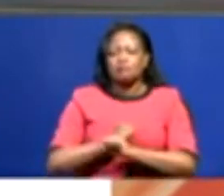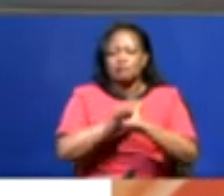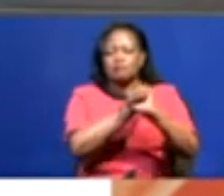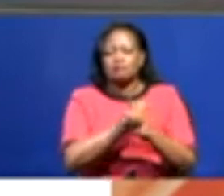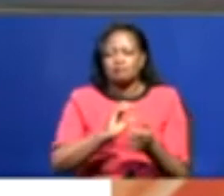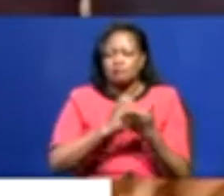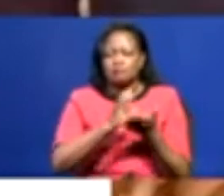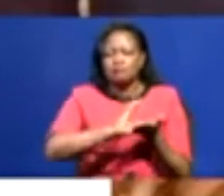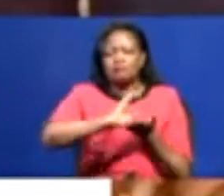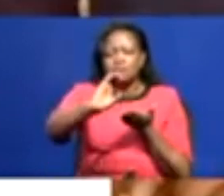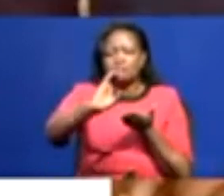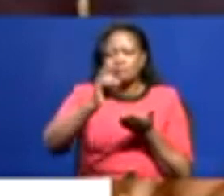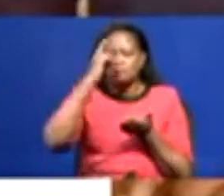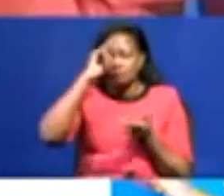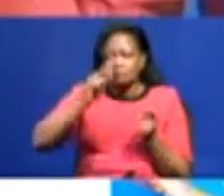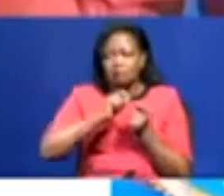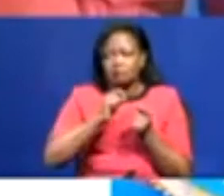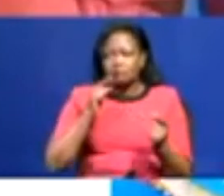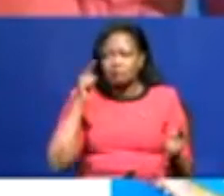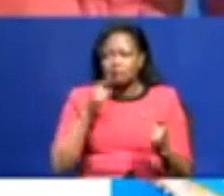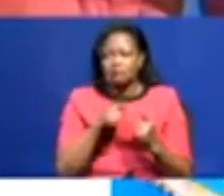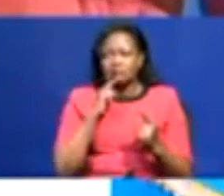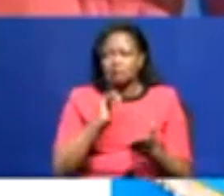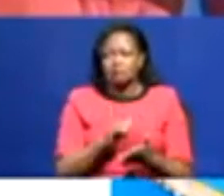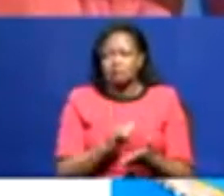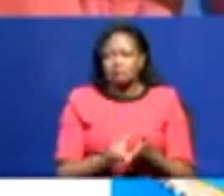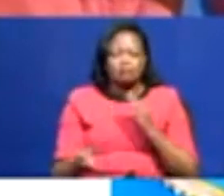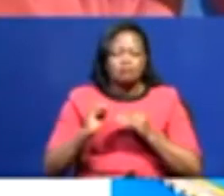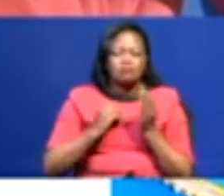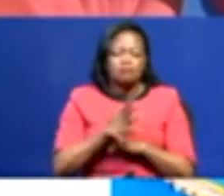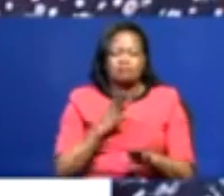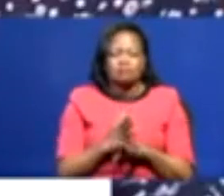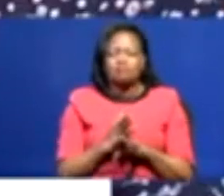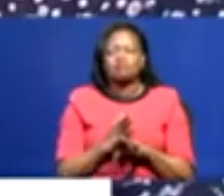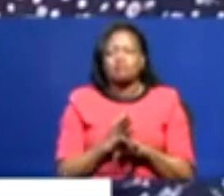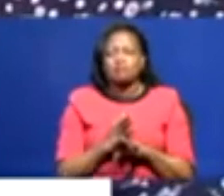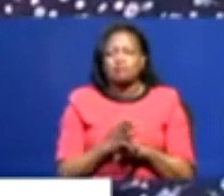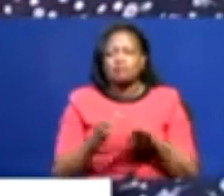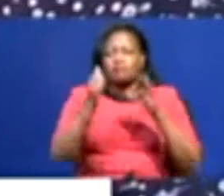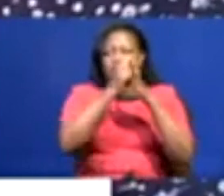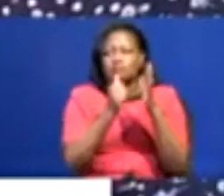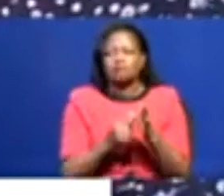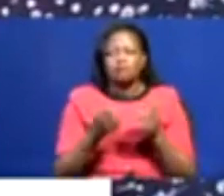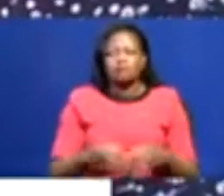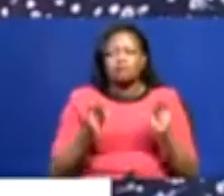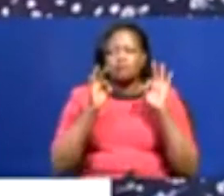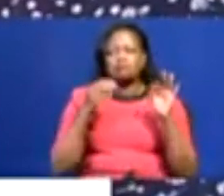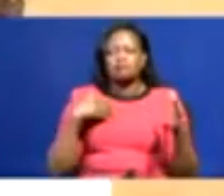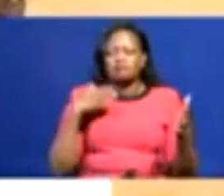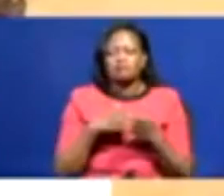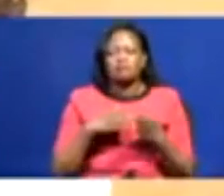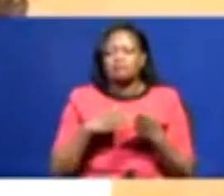funds allocated for specific purposes, stating that rampant corruption among state officers has hindered the